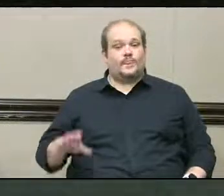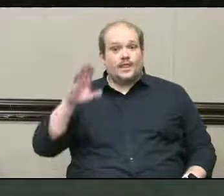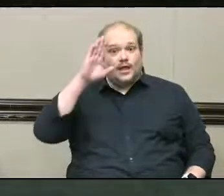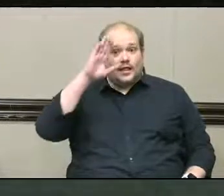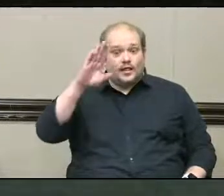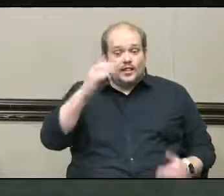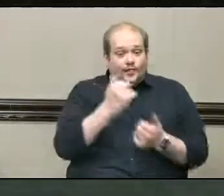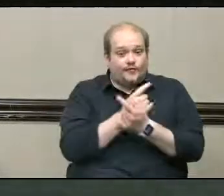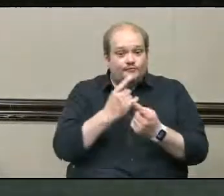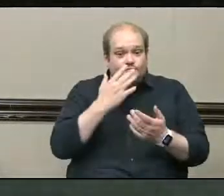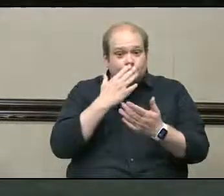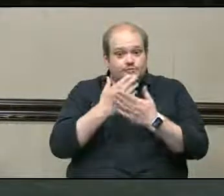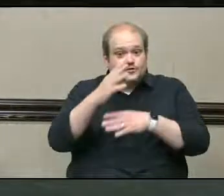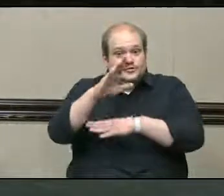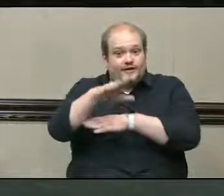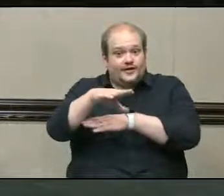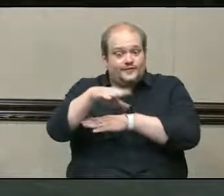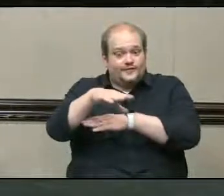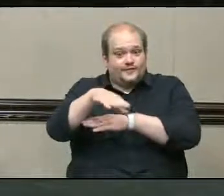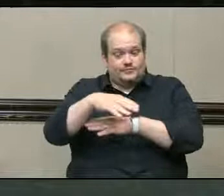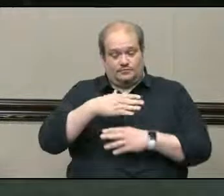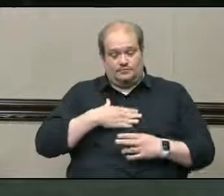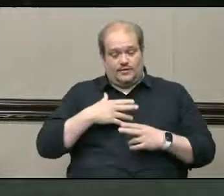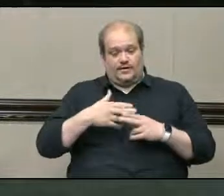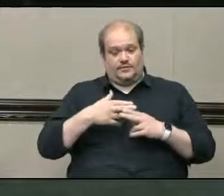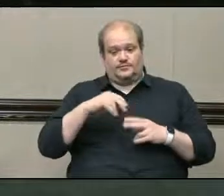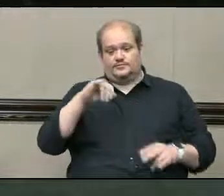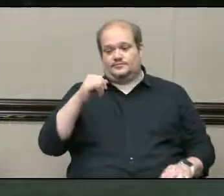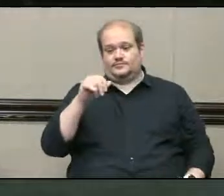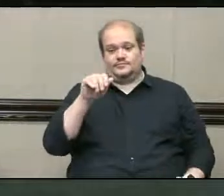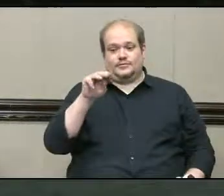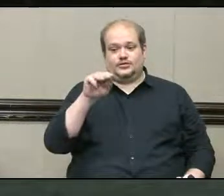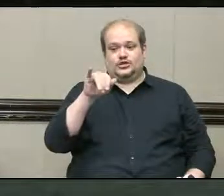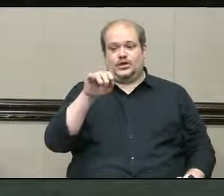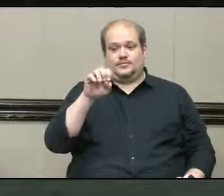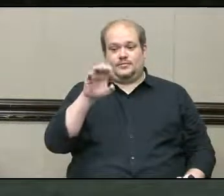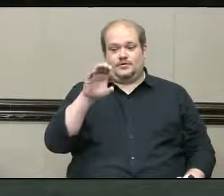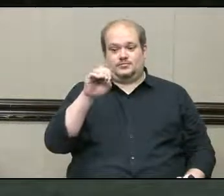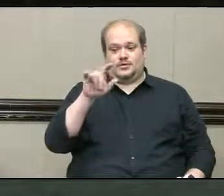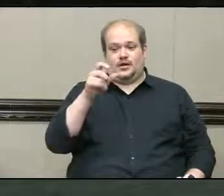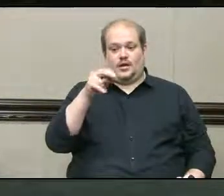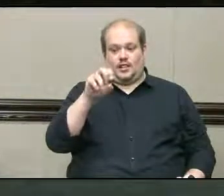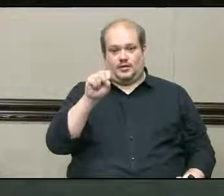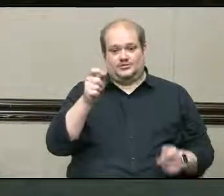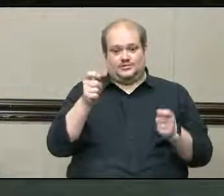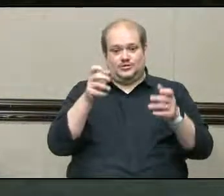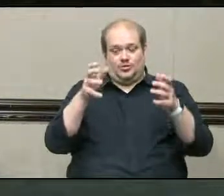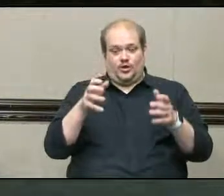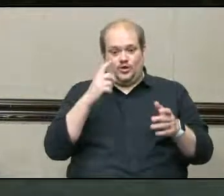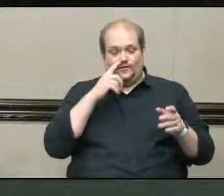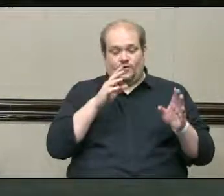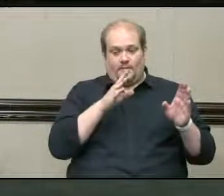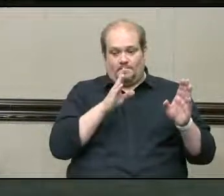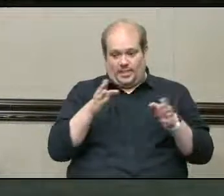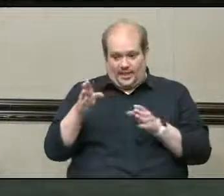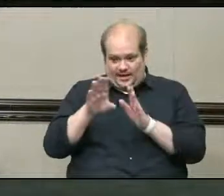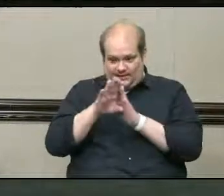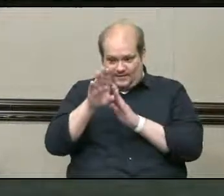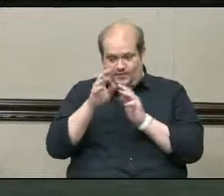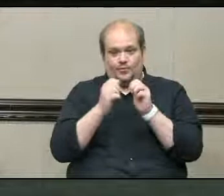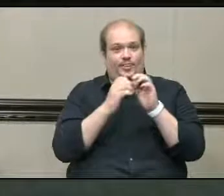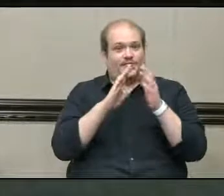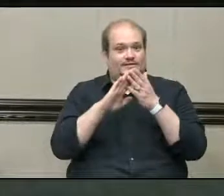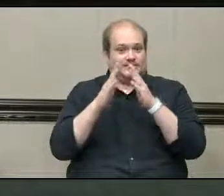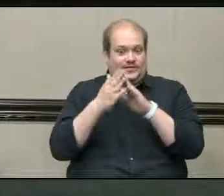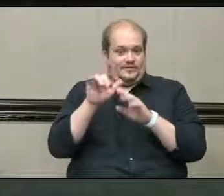Hello everyone, good afternoon. My name is Jamie Collins and I'm the Director of Planning and Development with the City of Little Rock, and I am